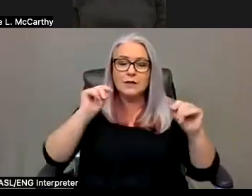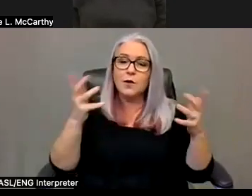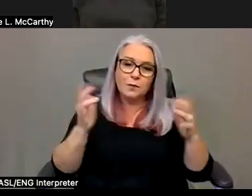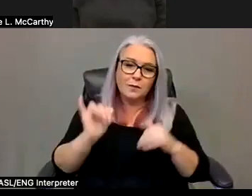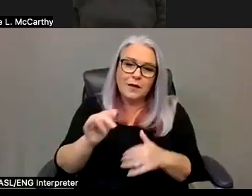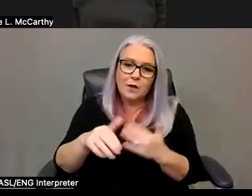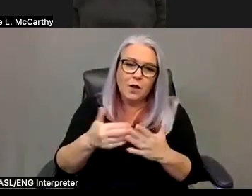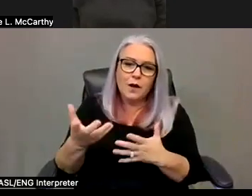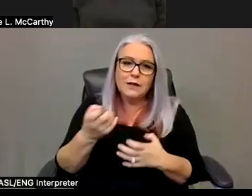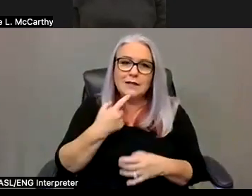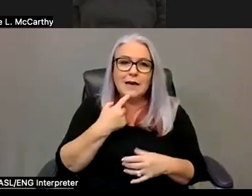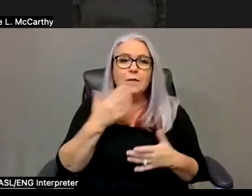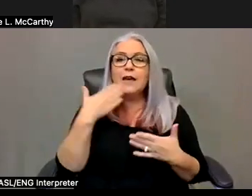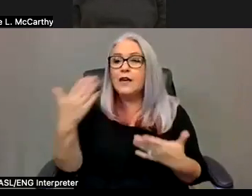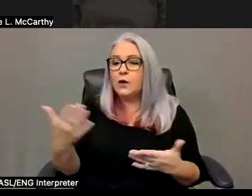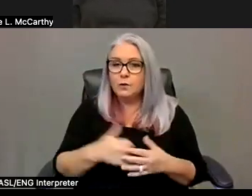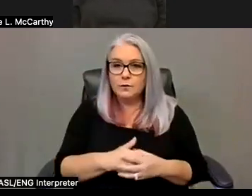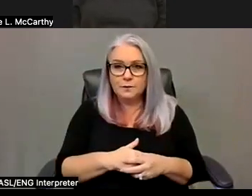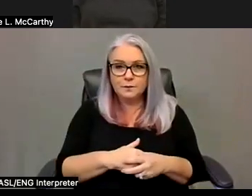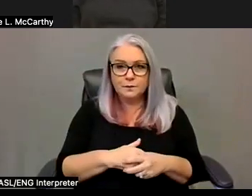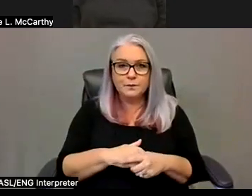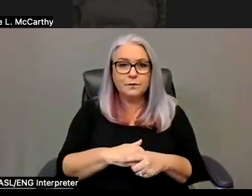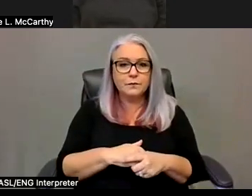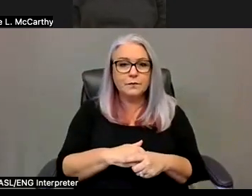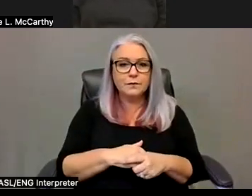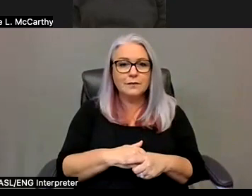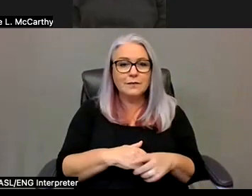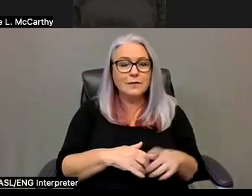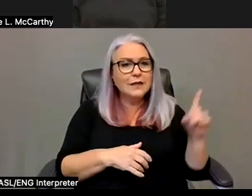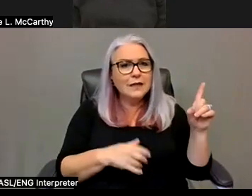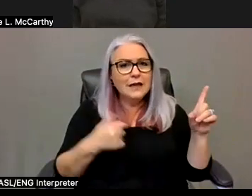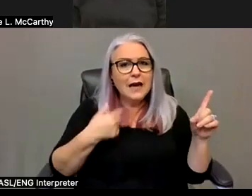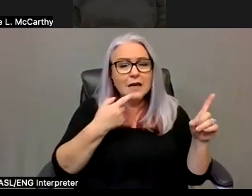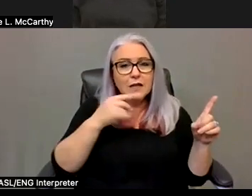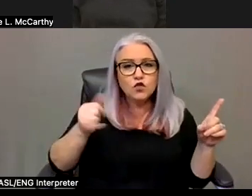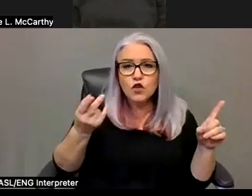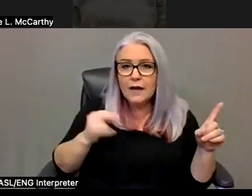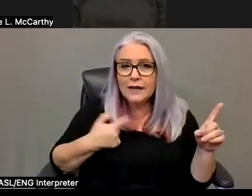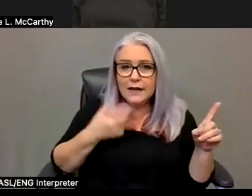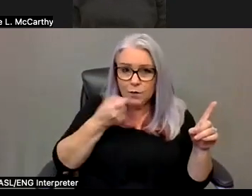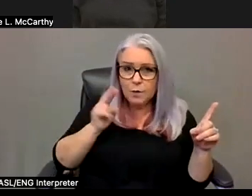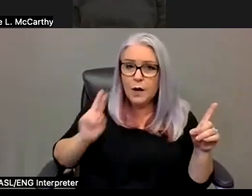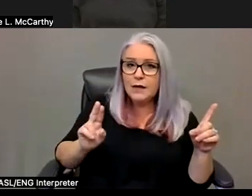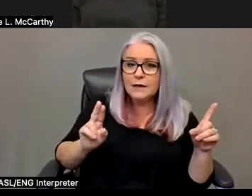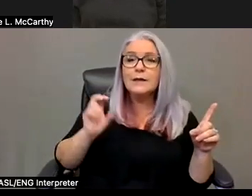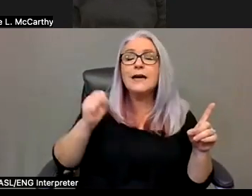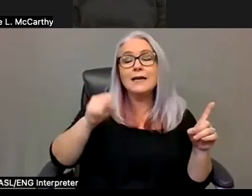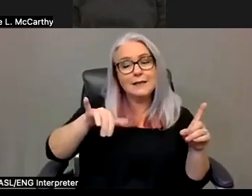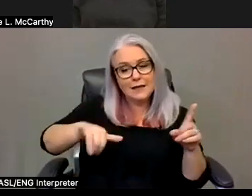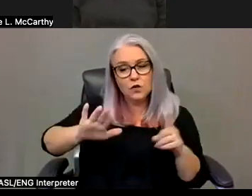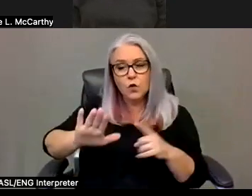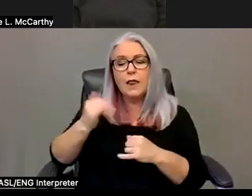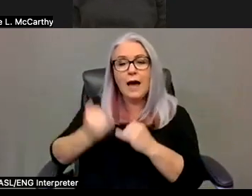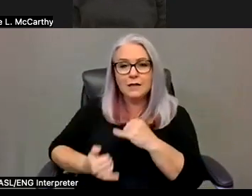that's all I wanted to say. Thank you. Could I rebut as well? You have one. This would be your last